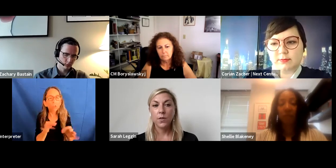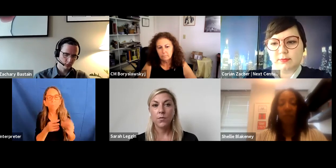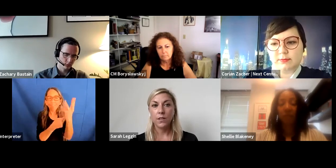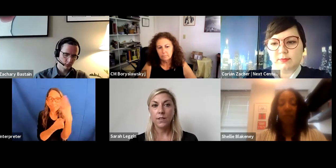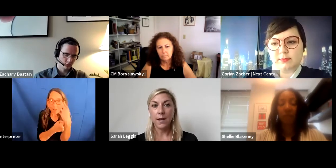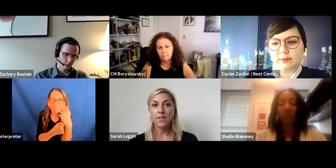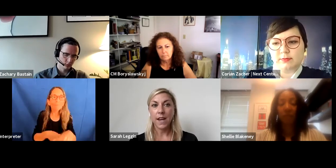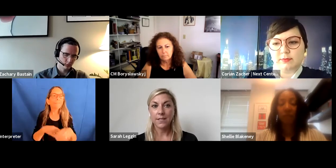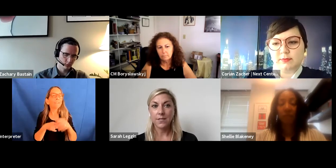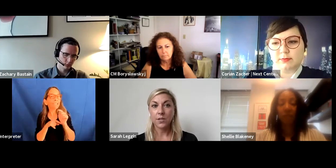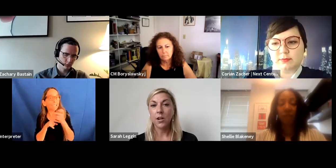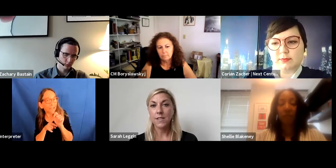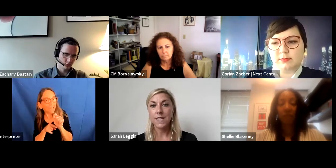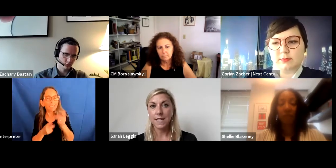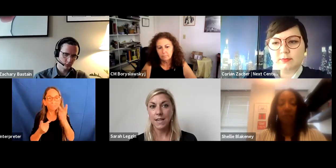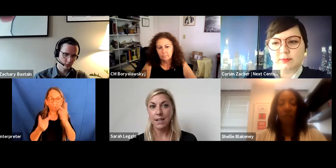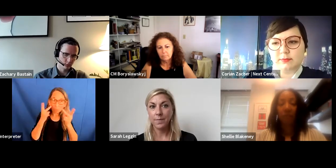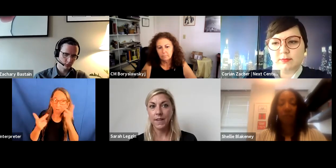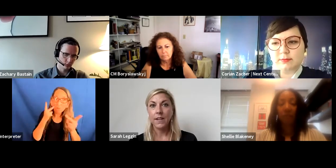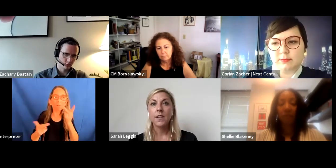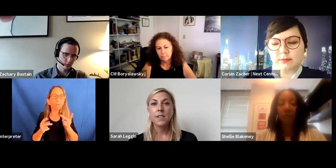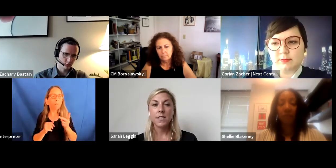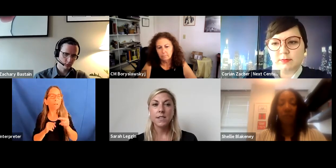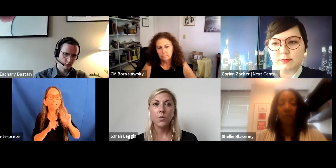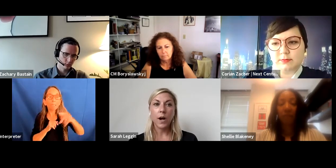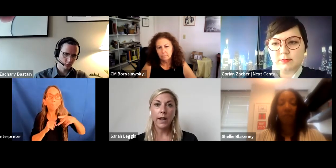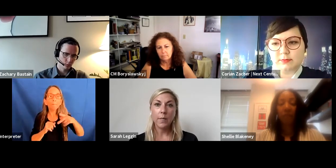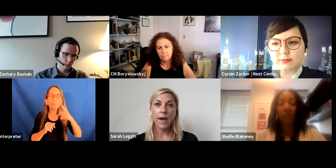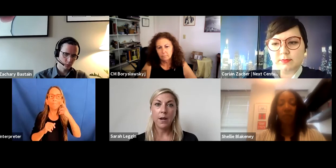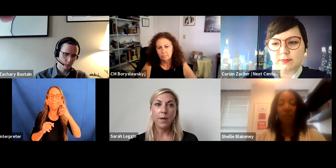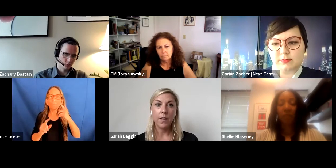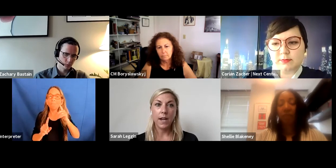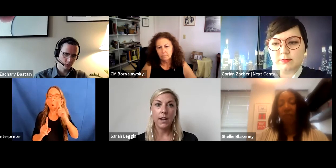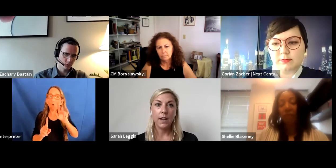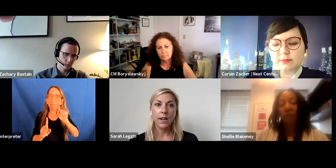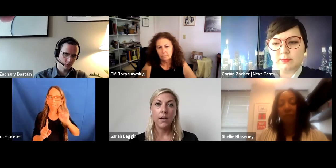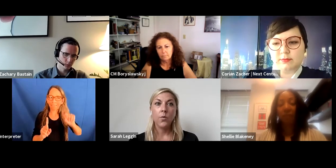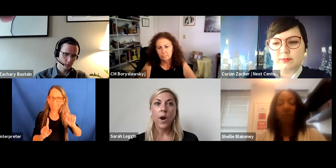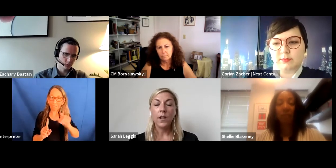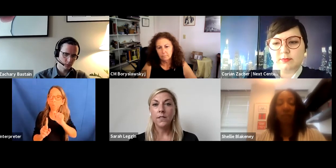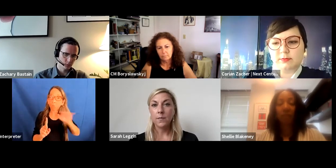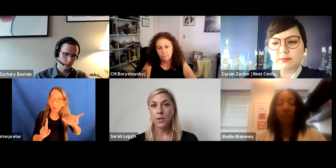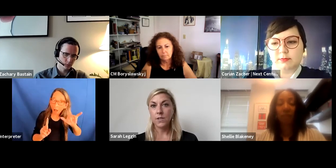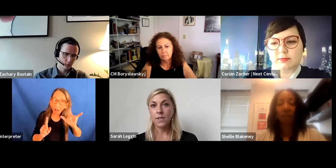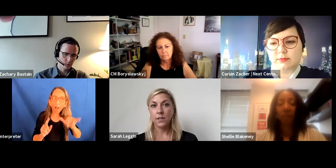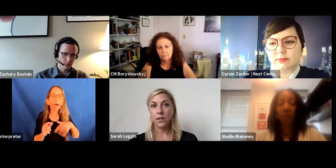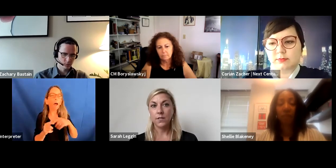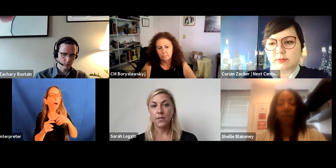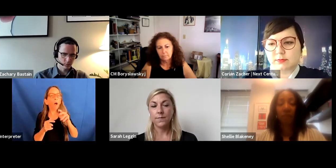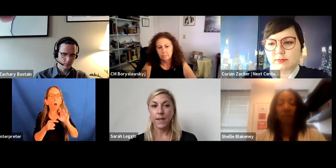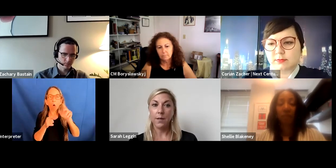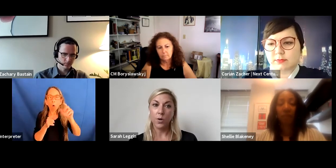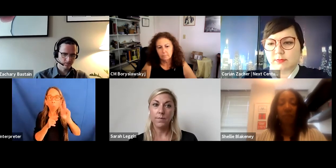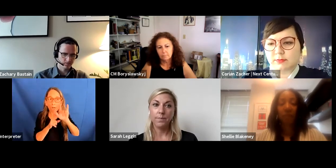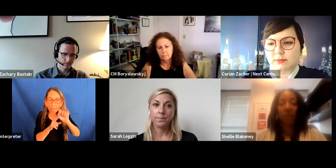tips for real-time text or RTT, TTY compatibility, wireless emergency